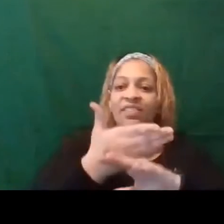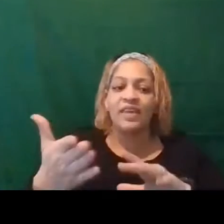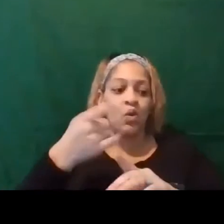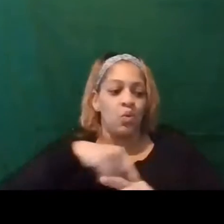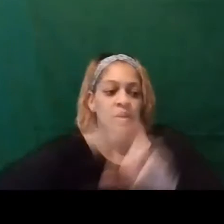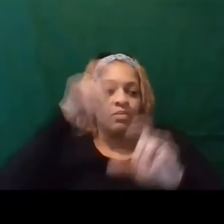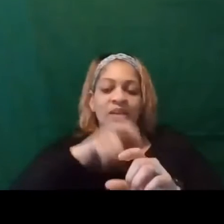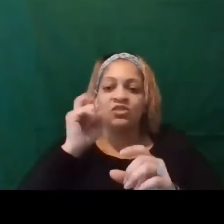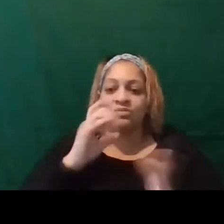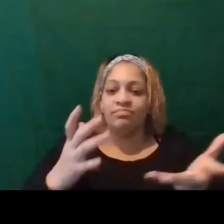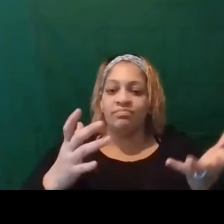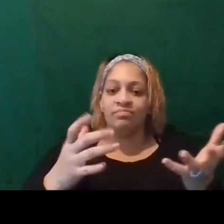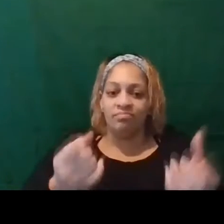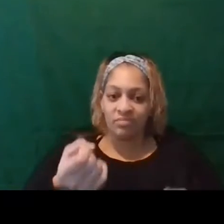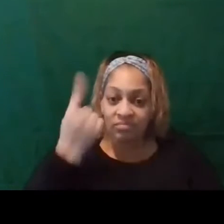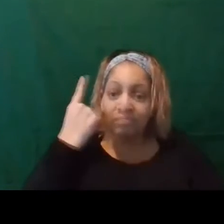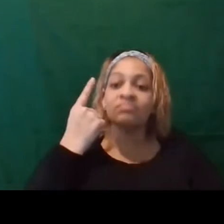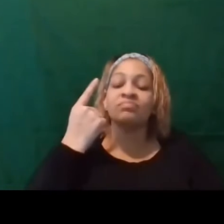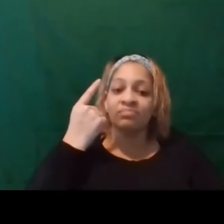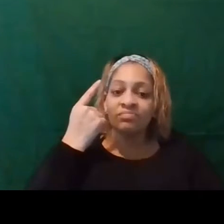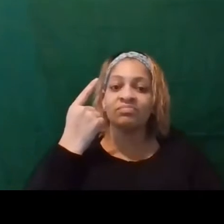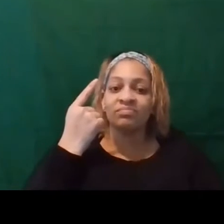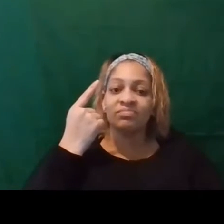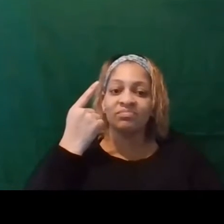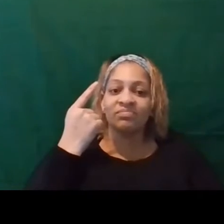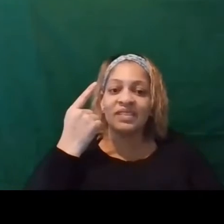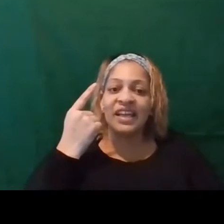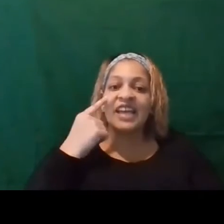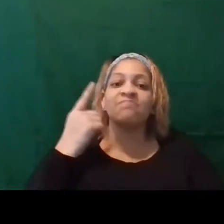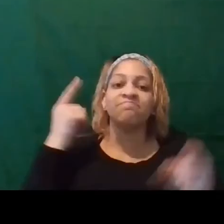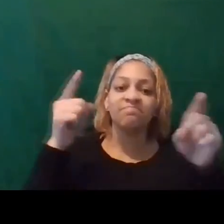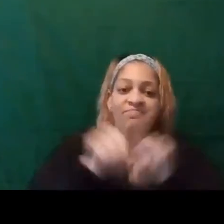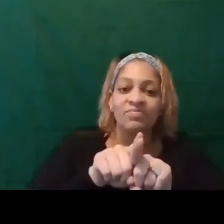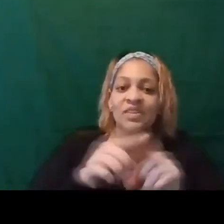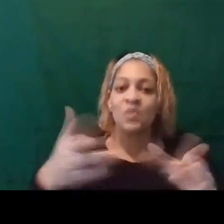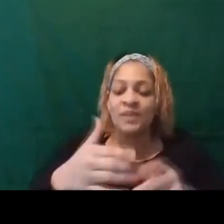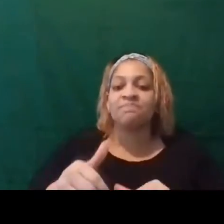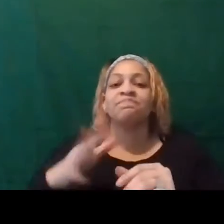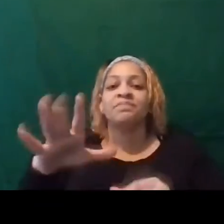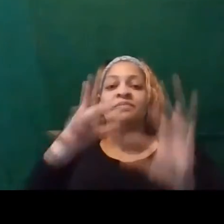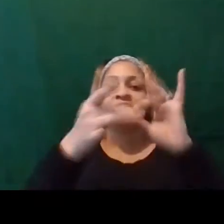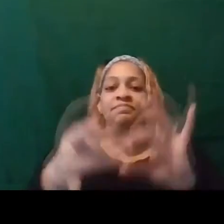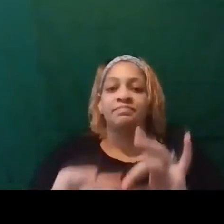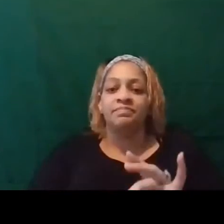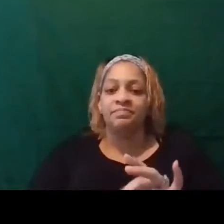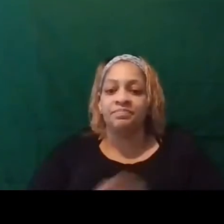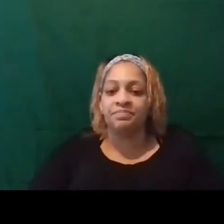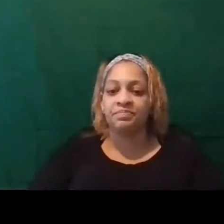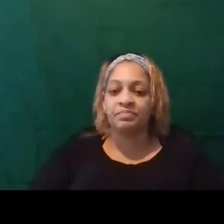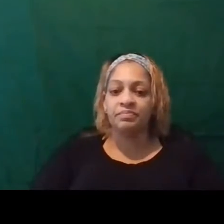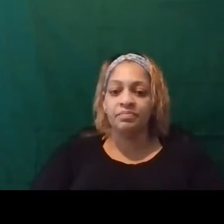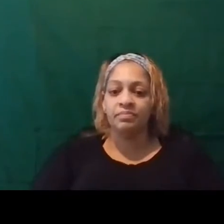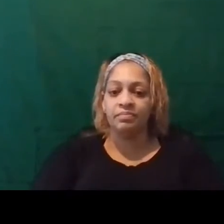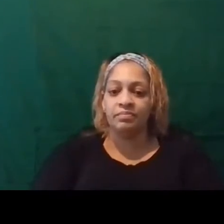must reconcile. And in order to do that, let's go to Nina Simone, who says, I'll